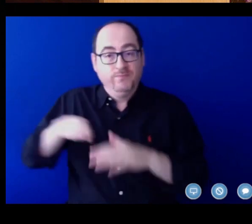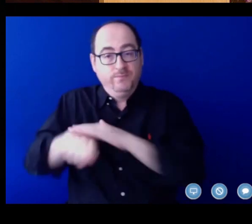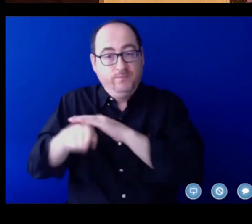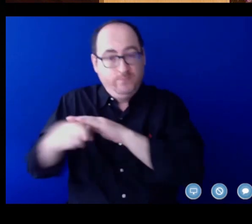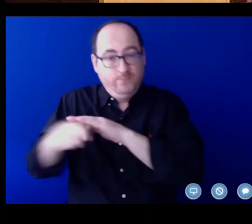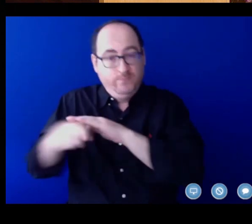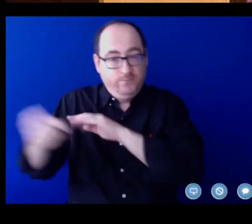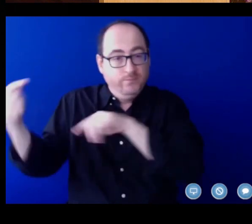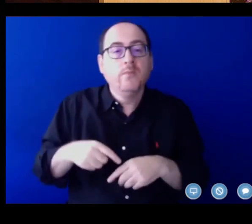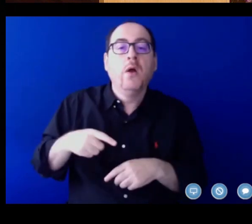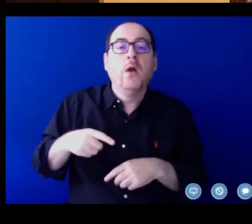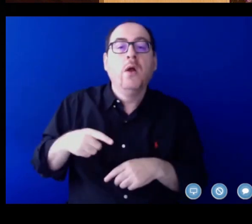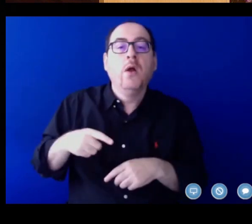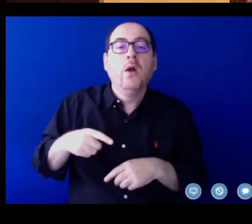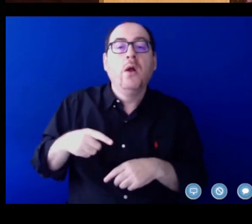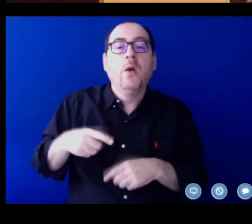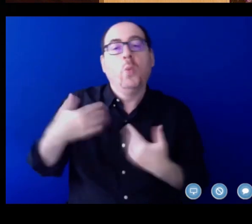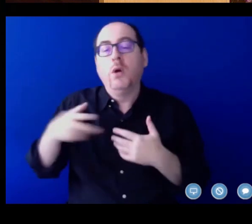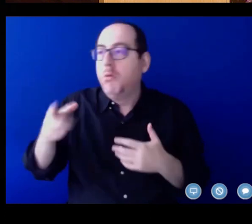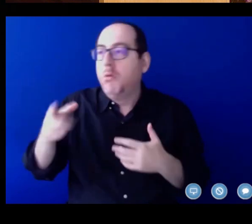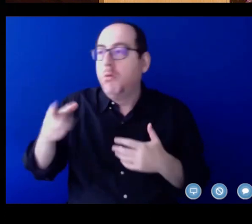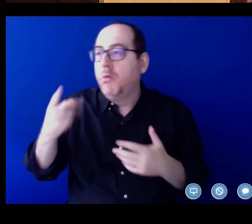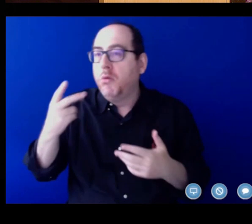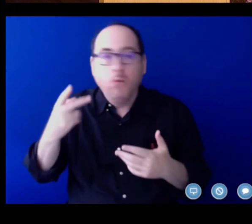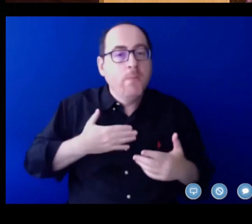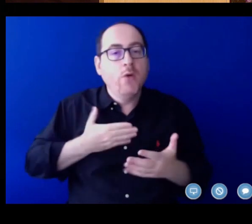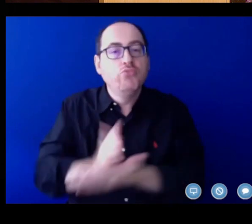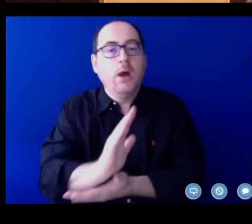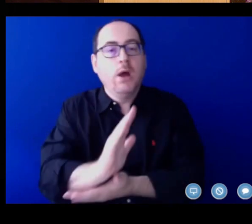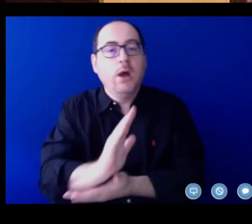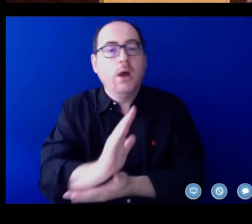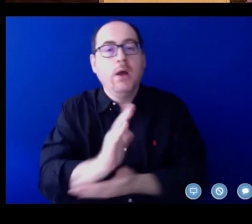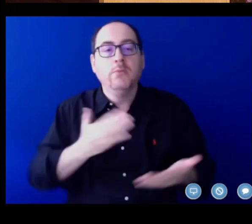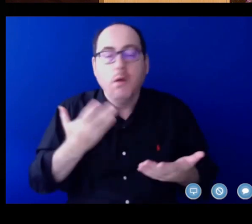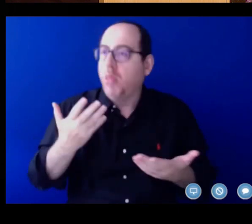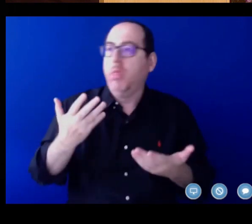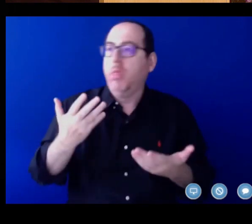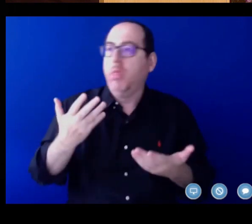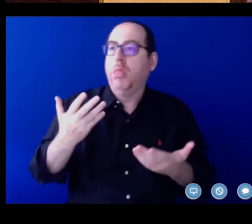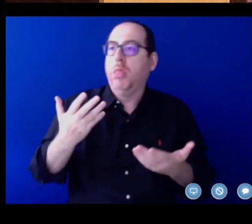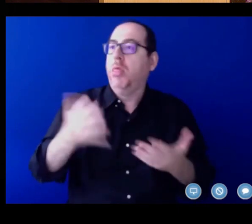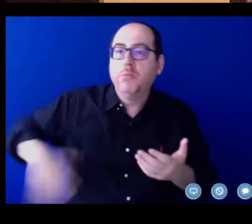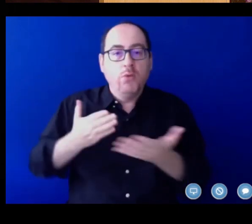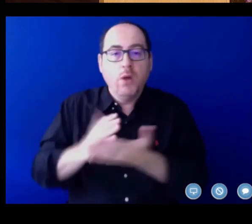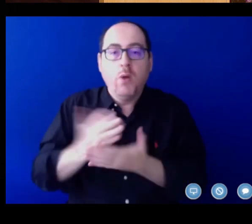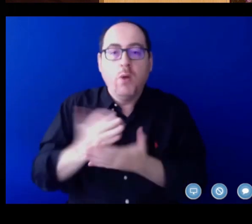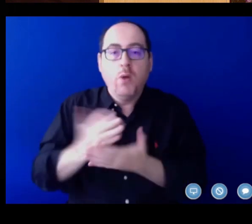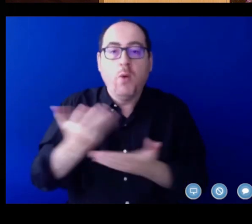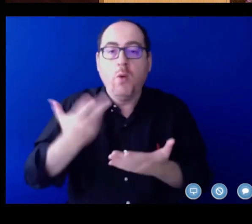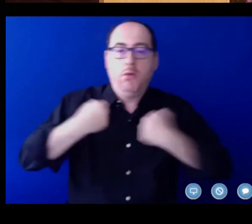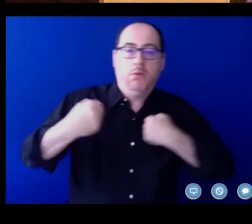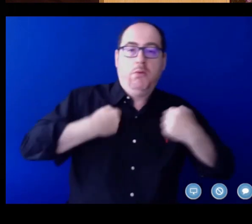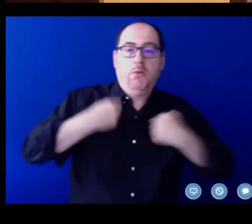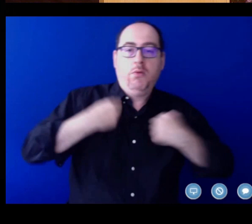associated significant disruptions to formal education. Post-settlement challenges include learning a new language, adapting to unfamiliar systems